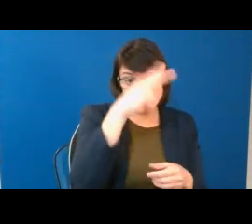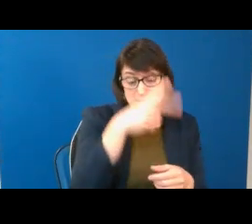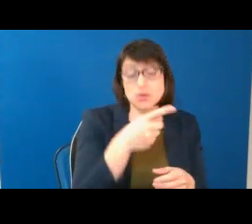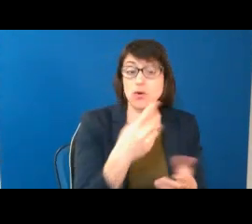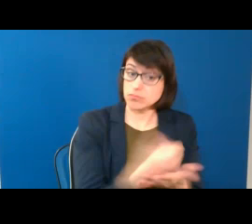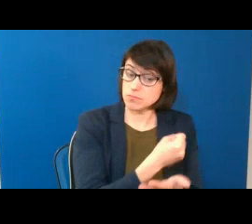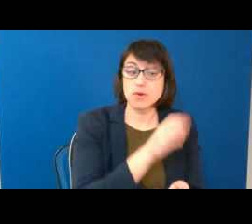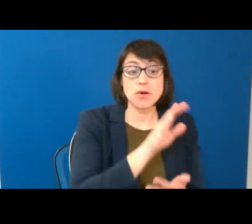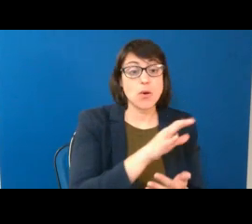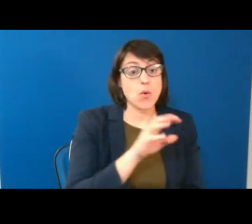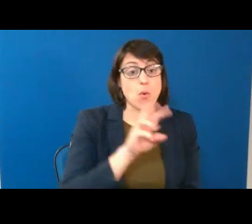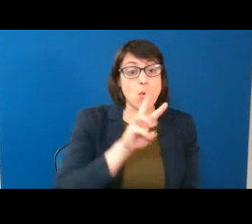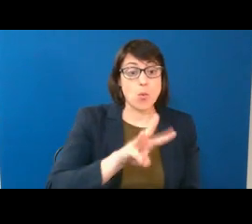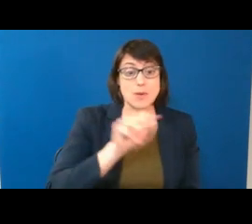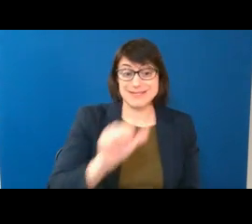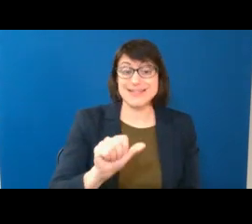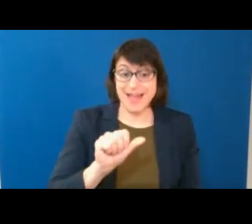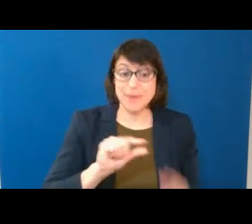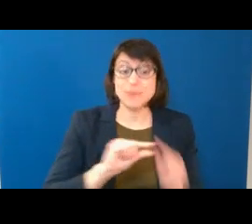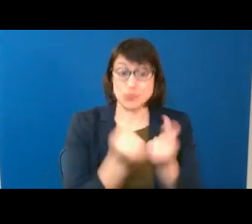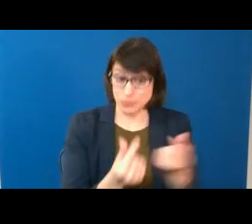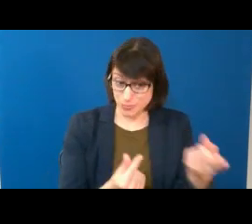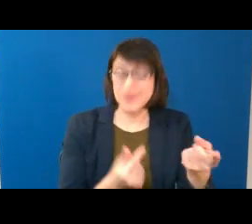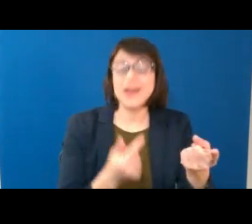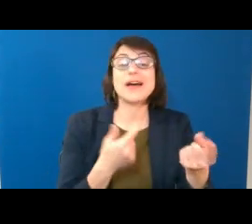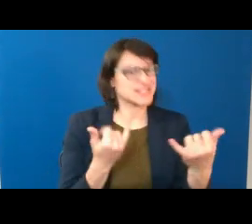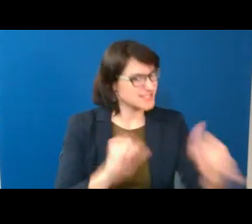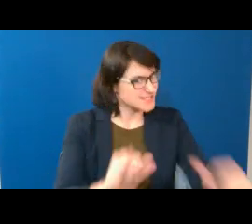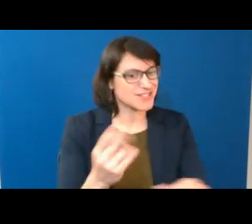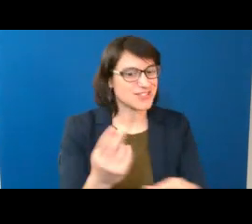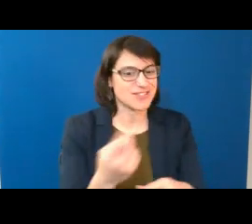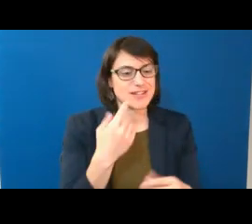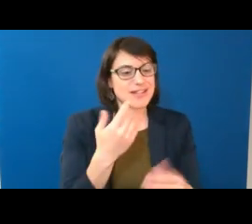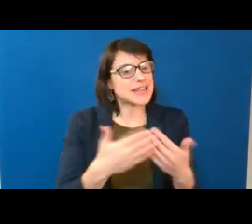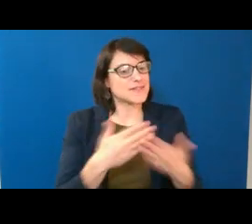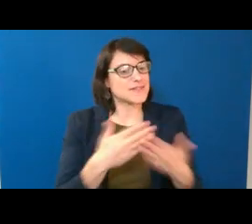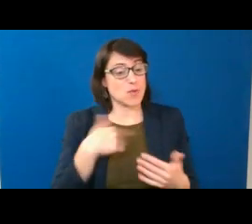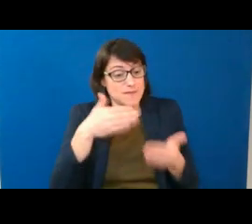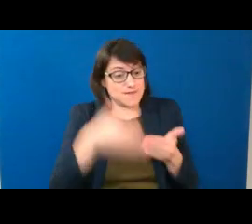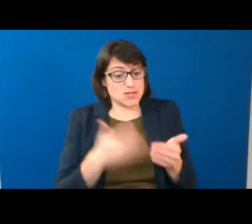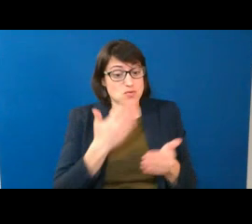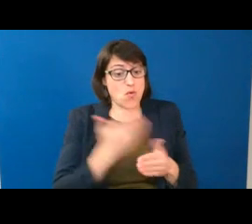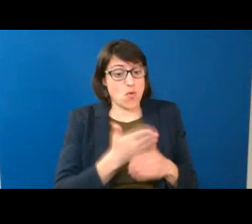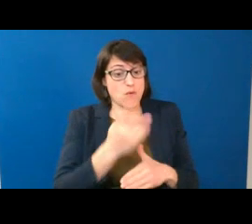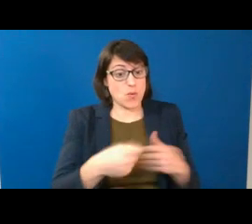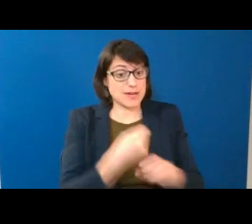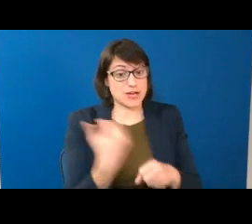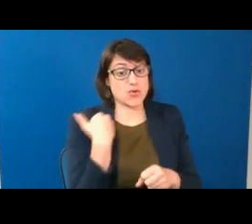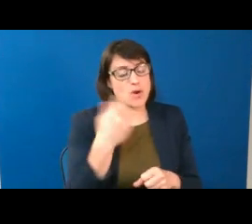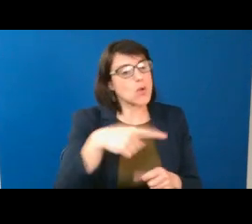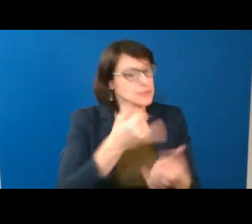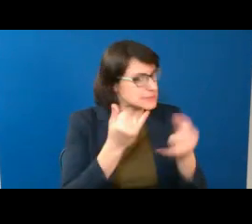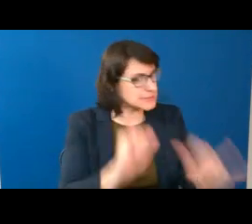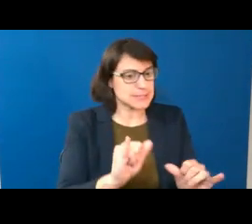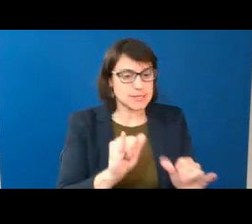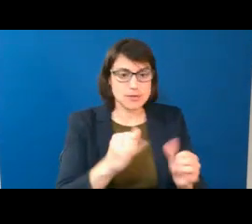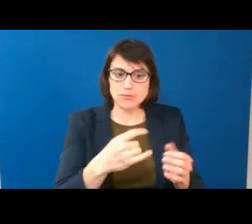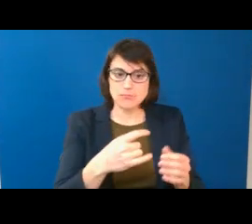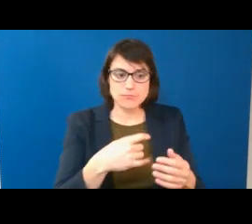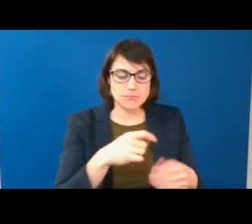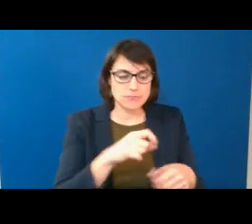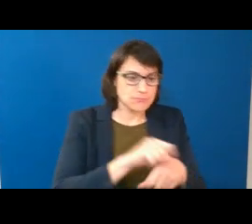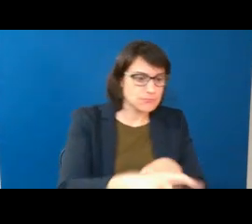they still use that group. They still use it to talk to each other. They still use it to plan events and cleanups and things like that. So we're